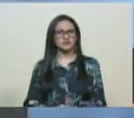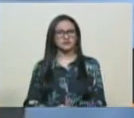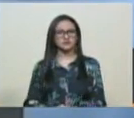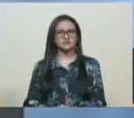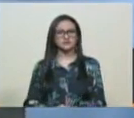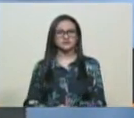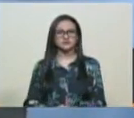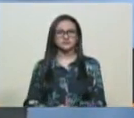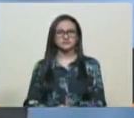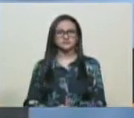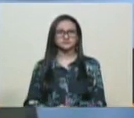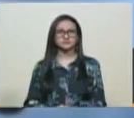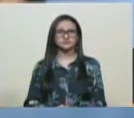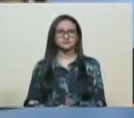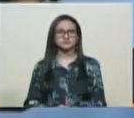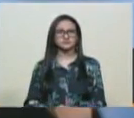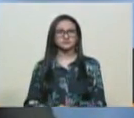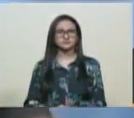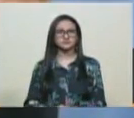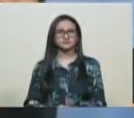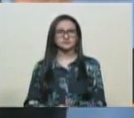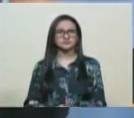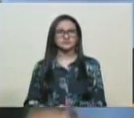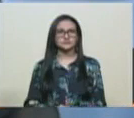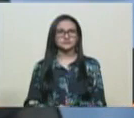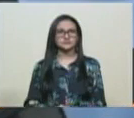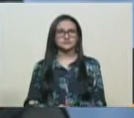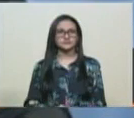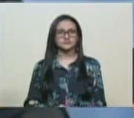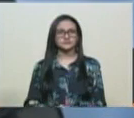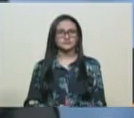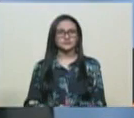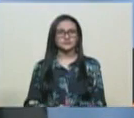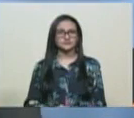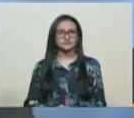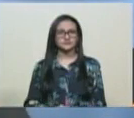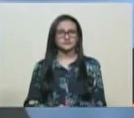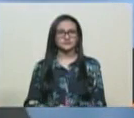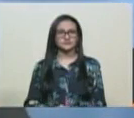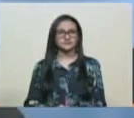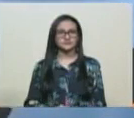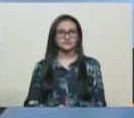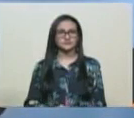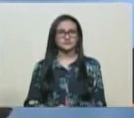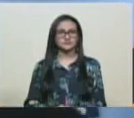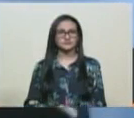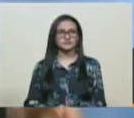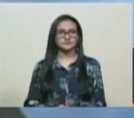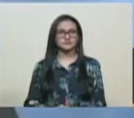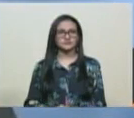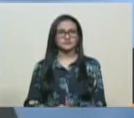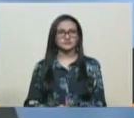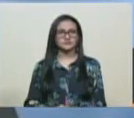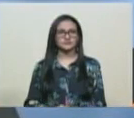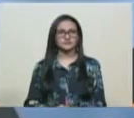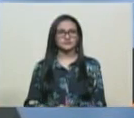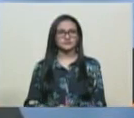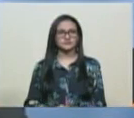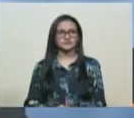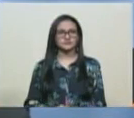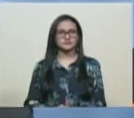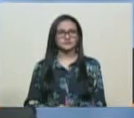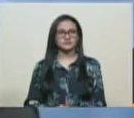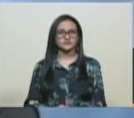reach the U.S. government for dialogue consistently, and we had no response. But